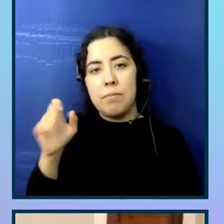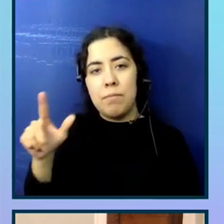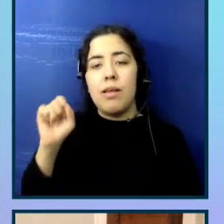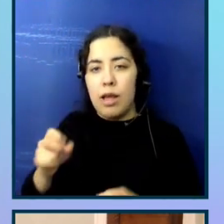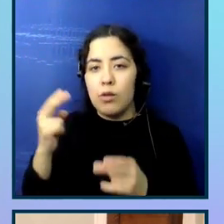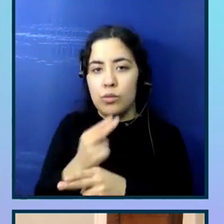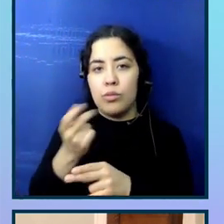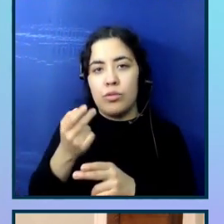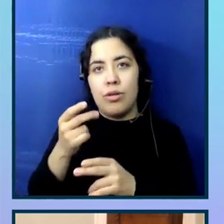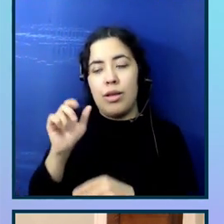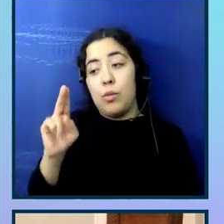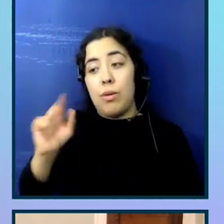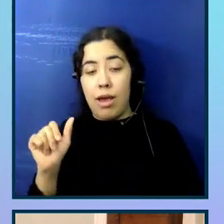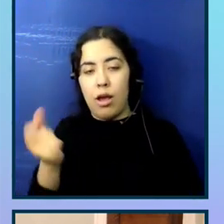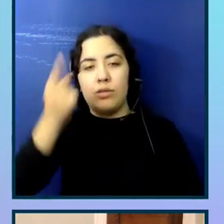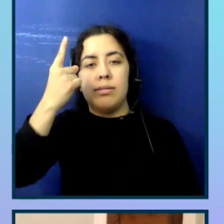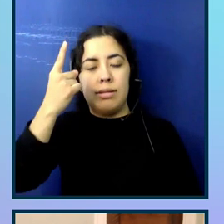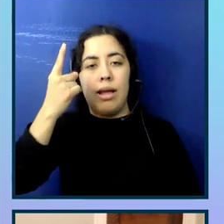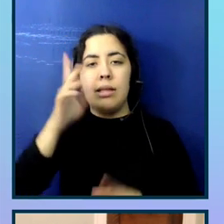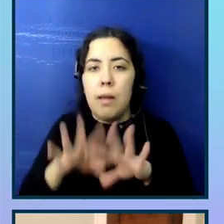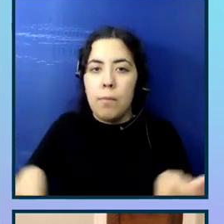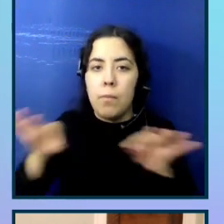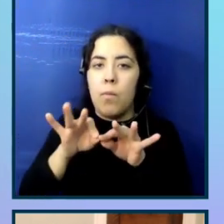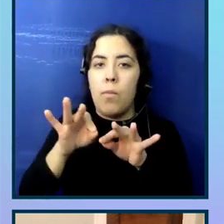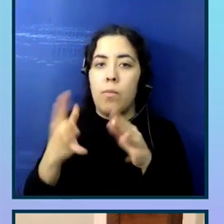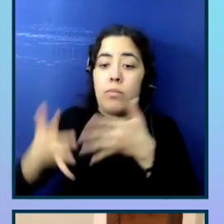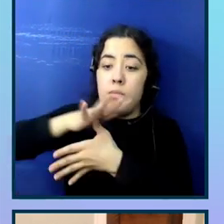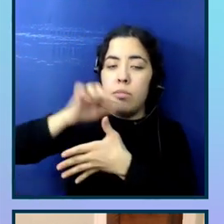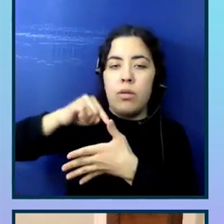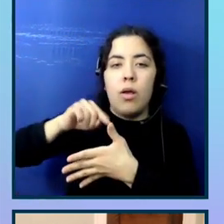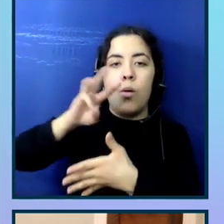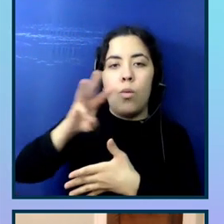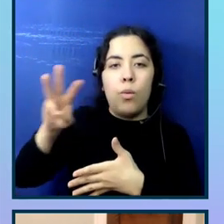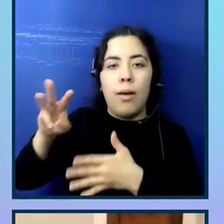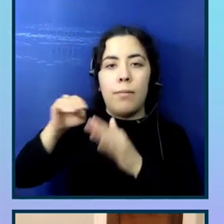by user agents is so important for web accessibility.